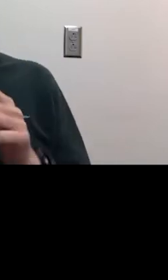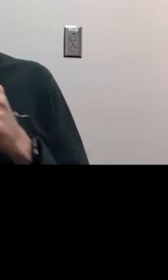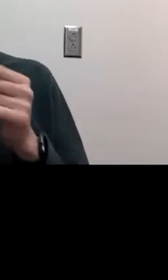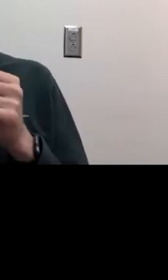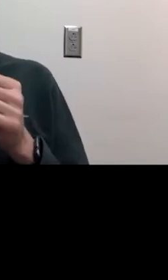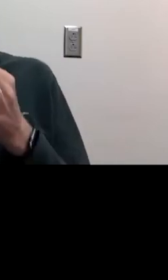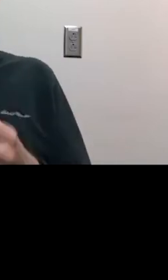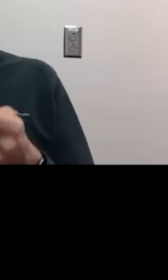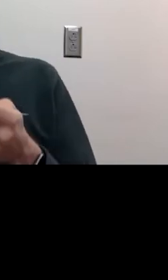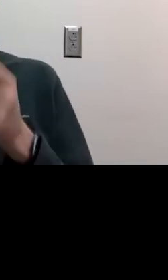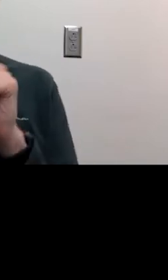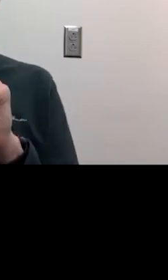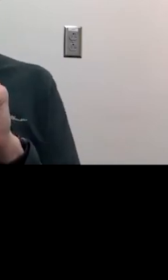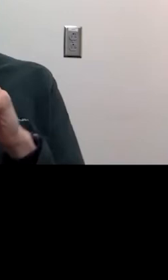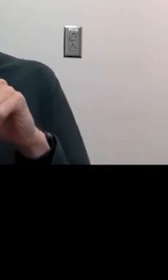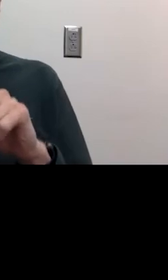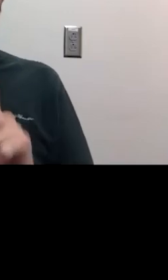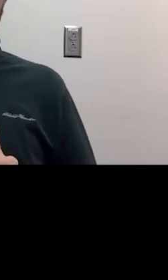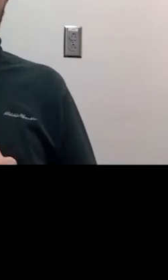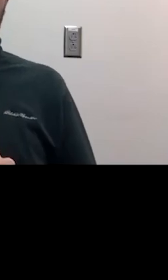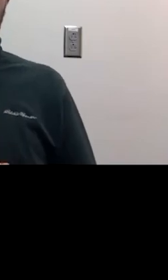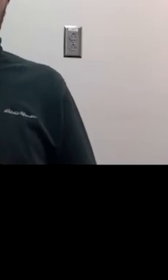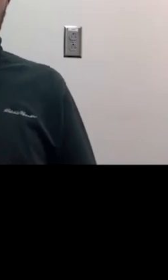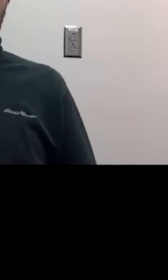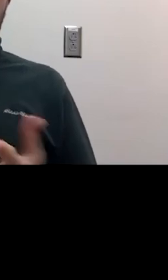adjustment. So,